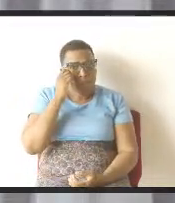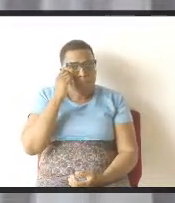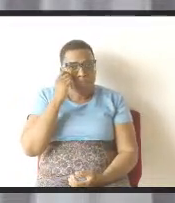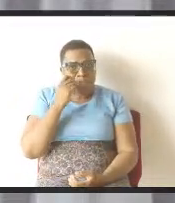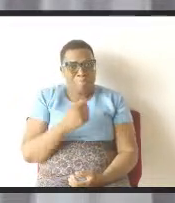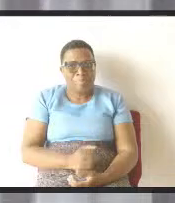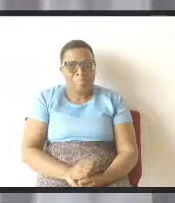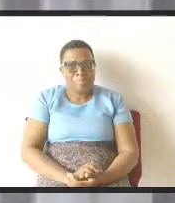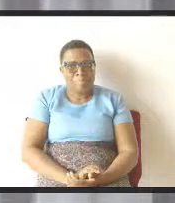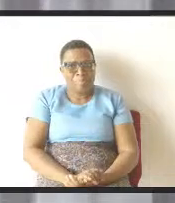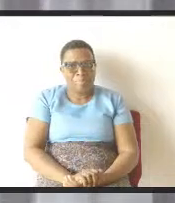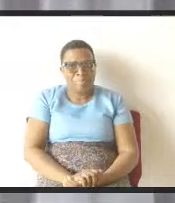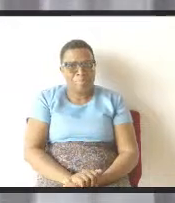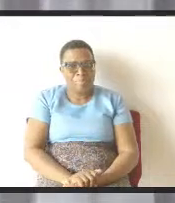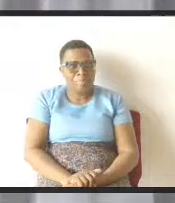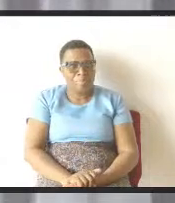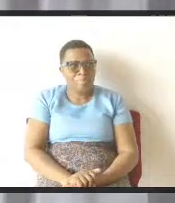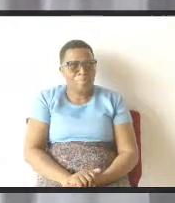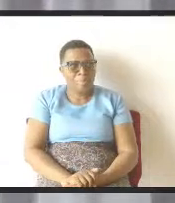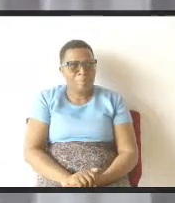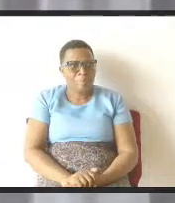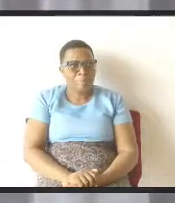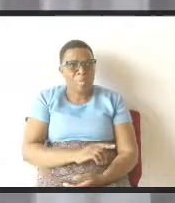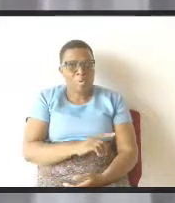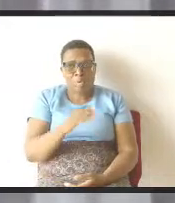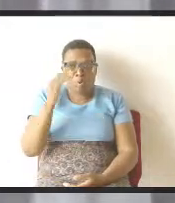But as you would have discovered,